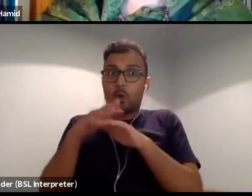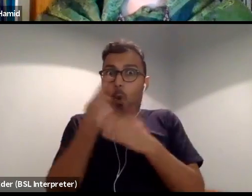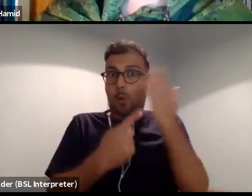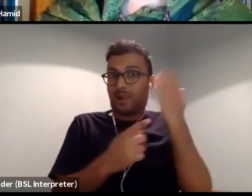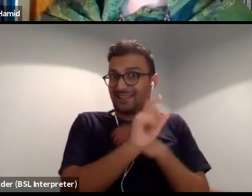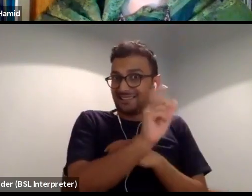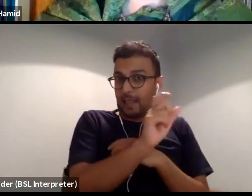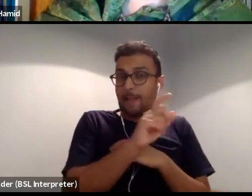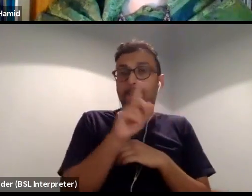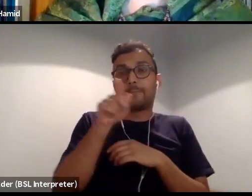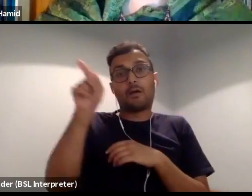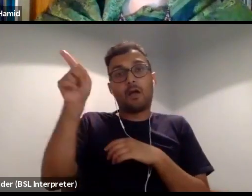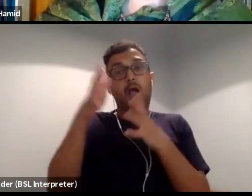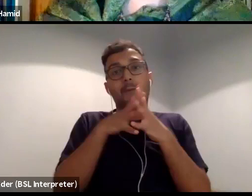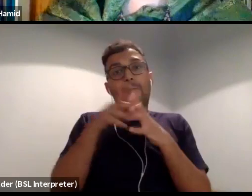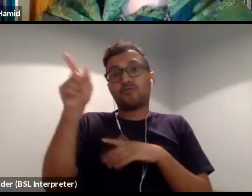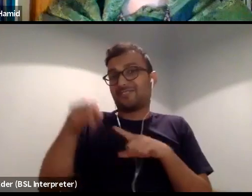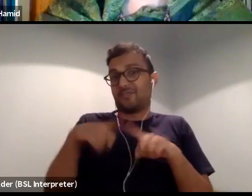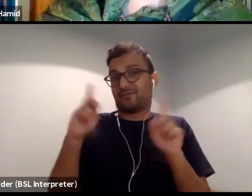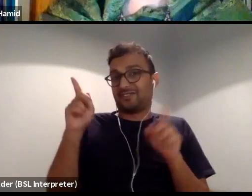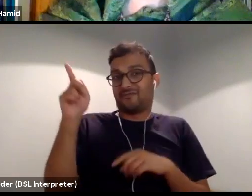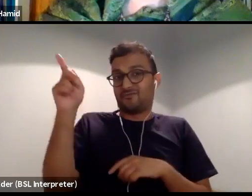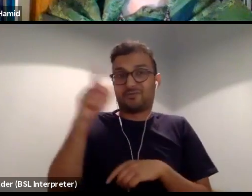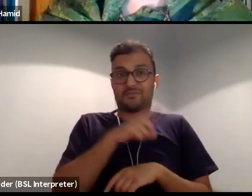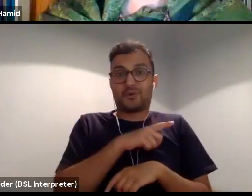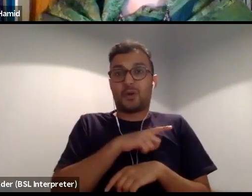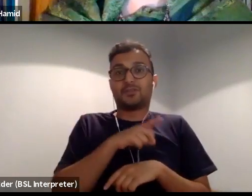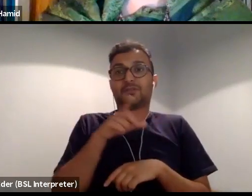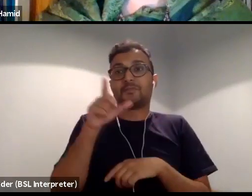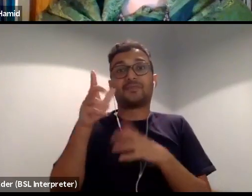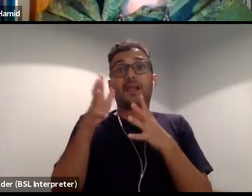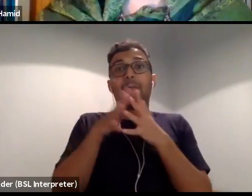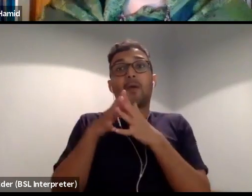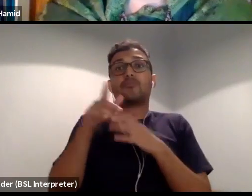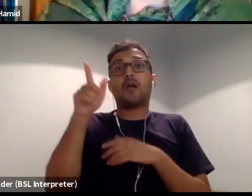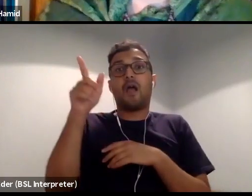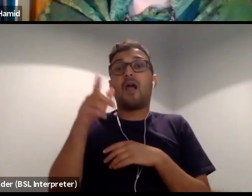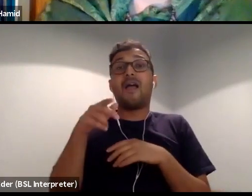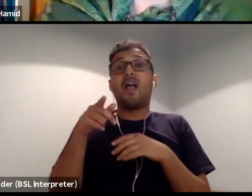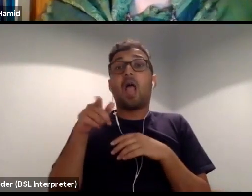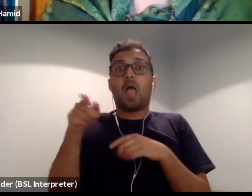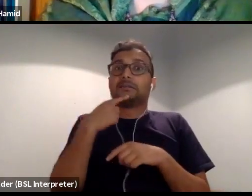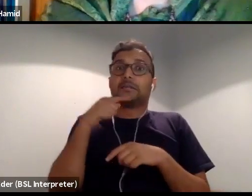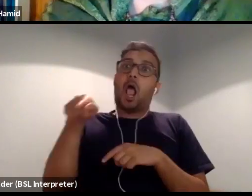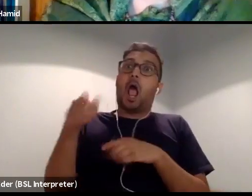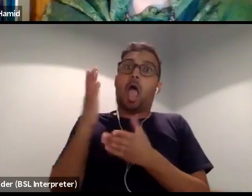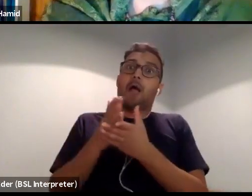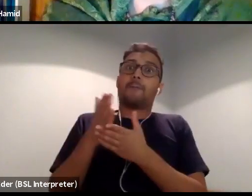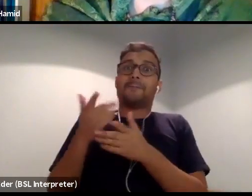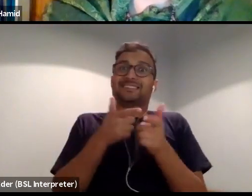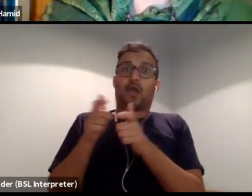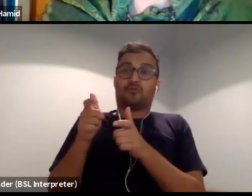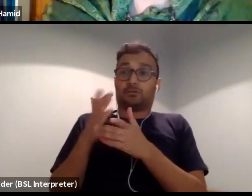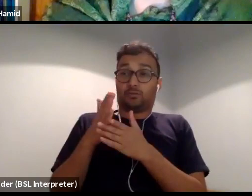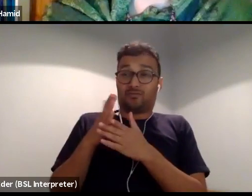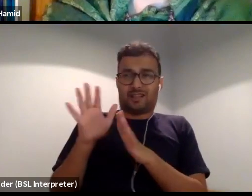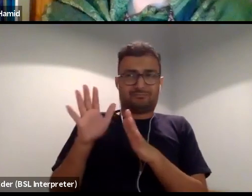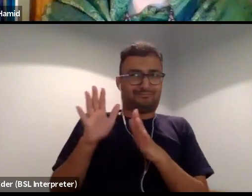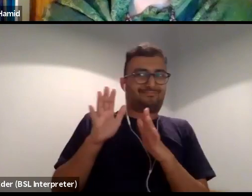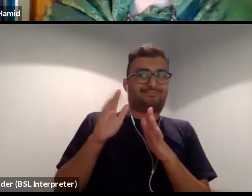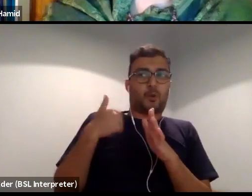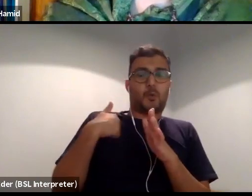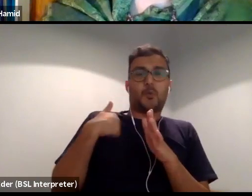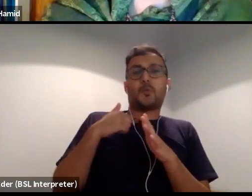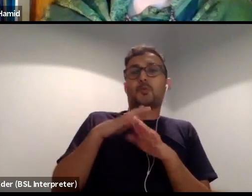that might appear plainly to be terrorism under most international definitions aren't labeled like that. So it's a